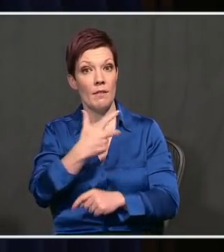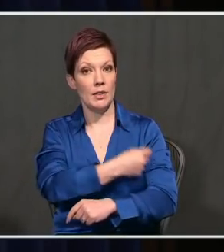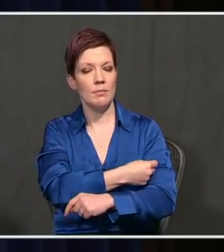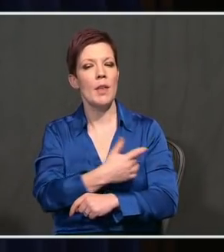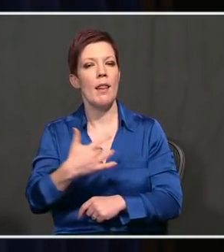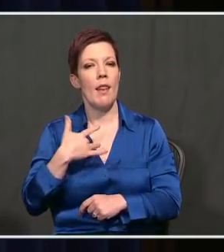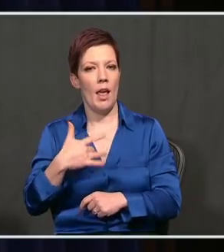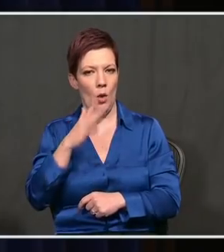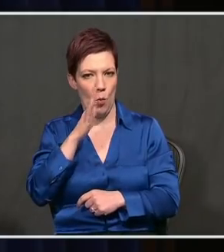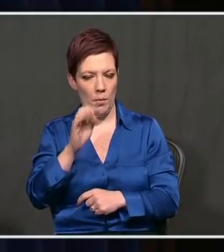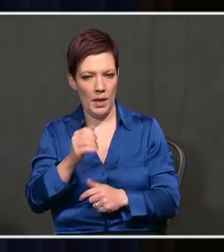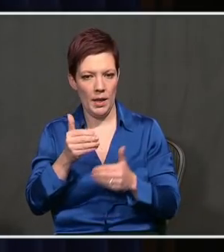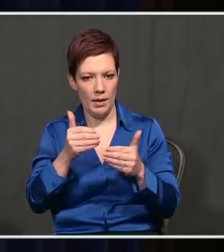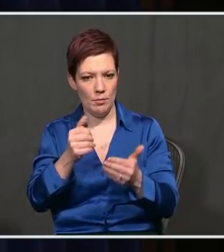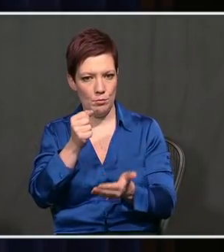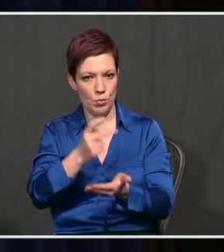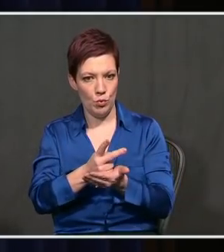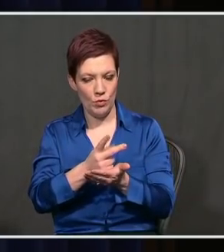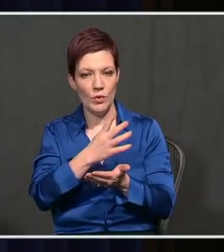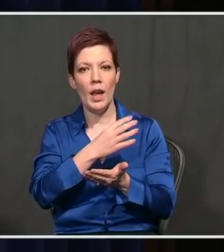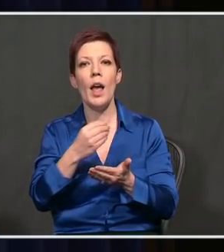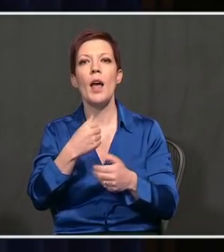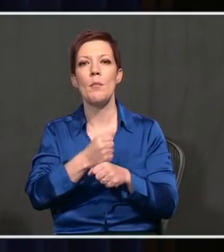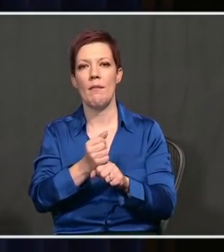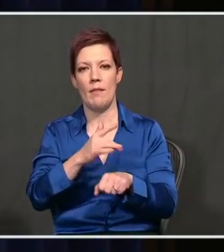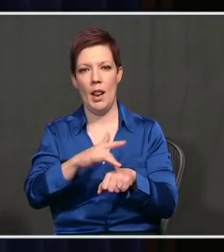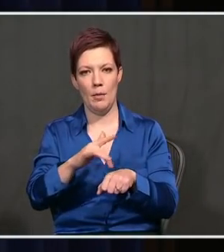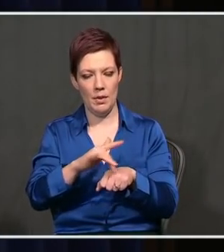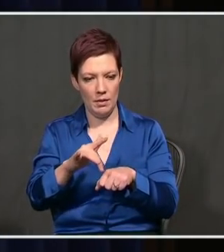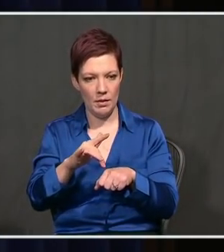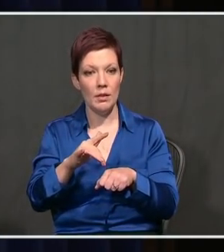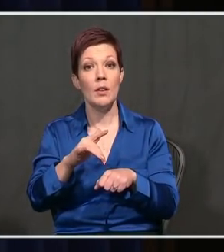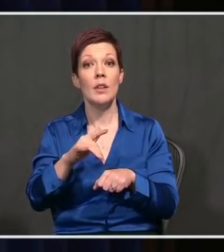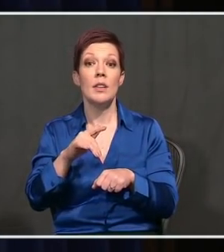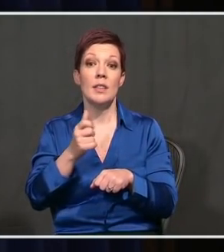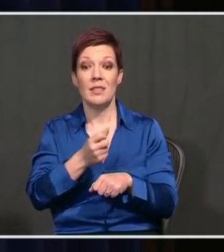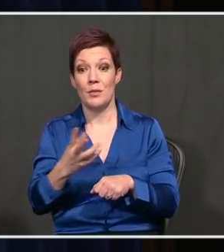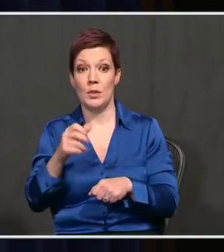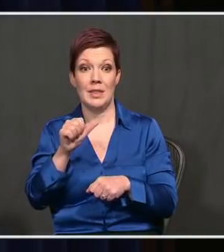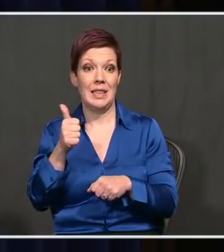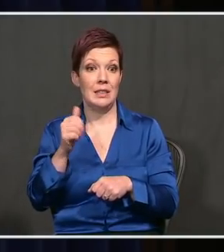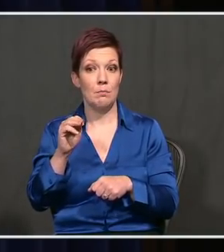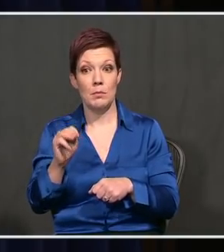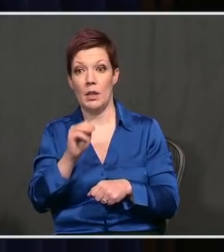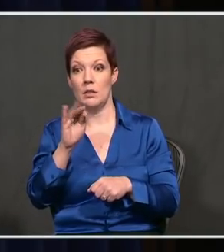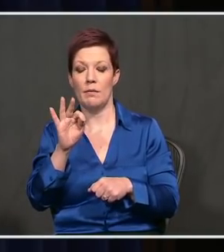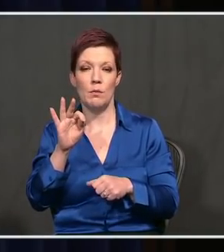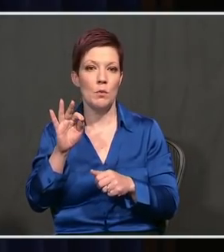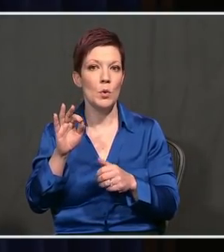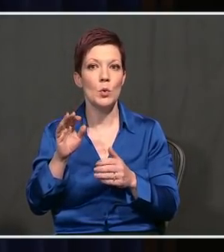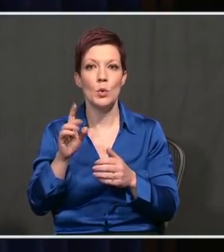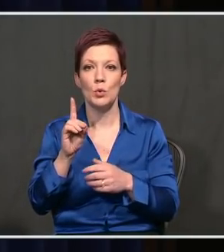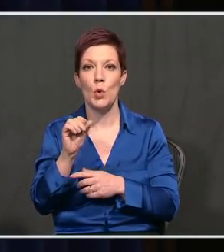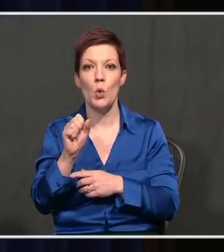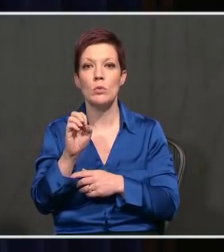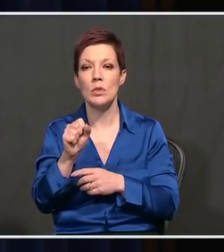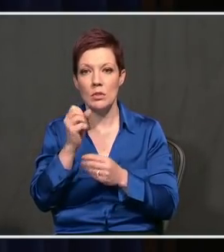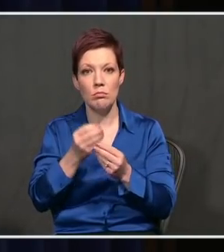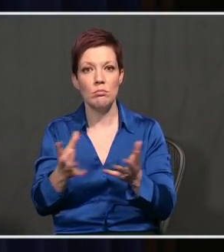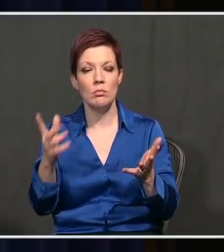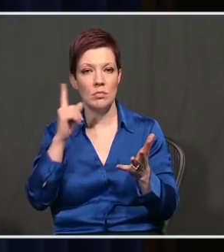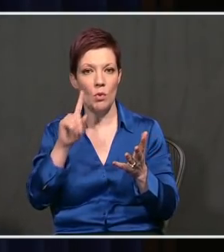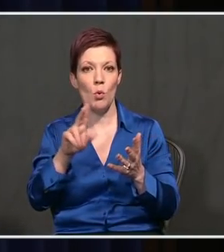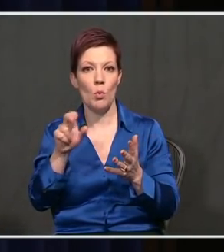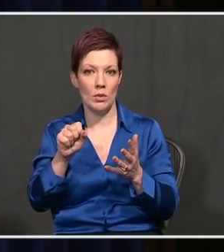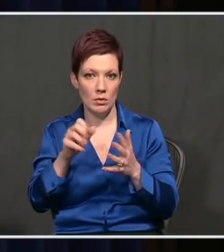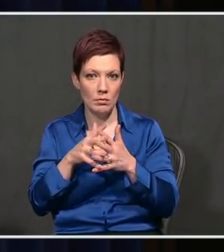approved and made available into several tens of millions of doses very quickly to the US population. Two